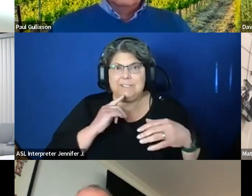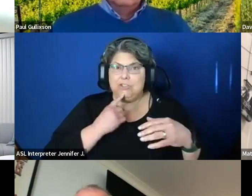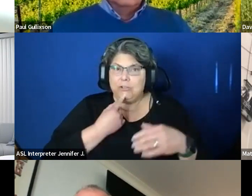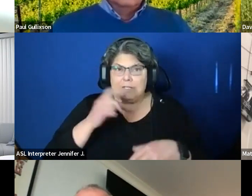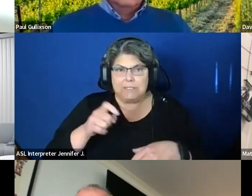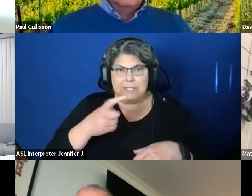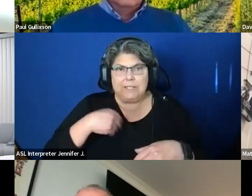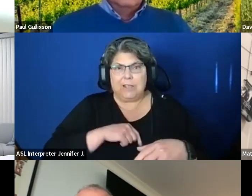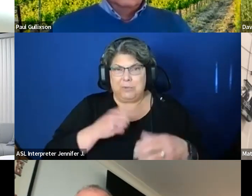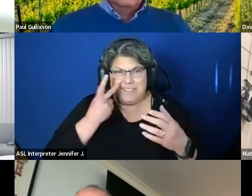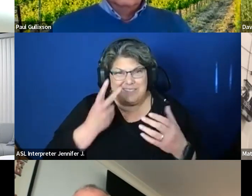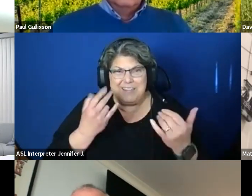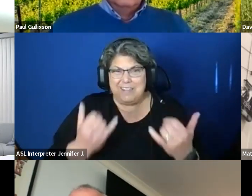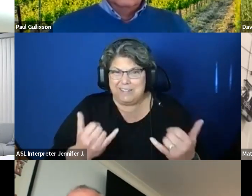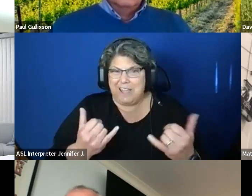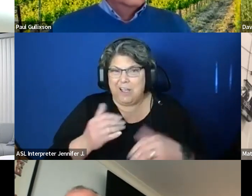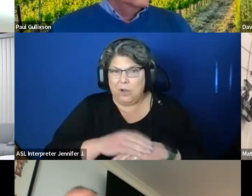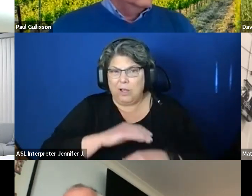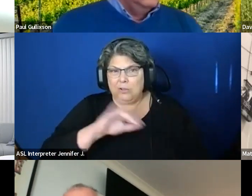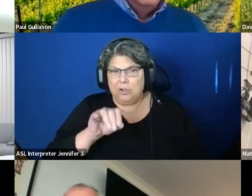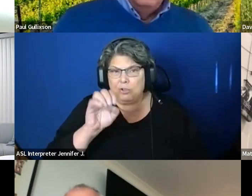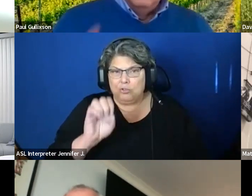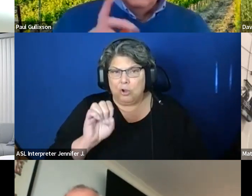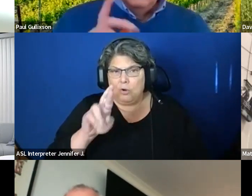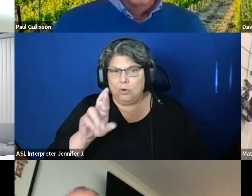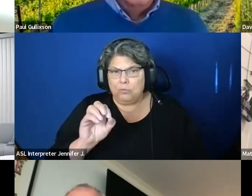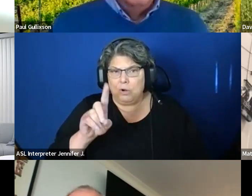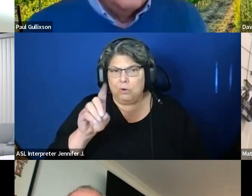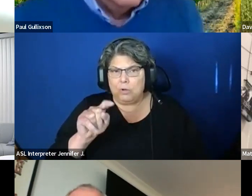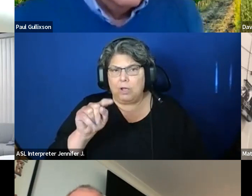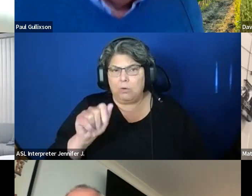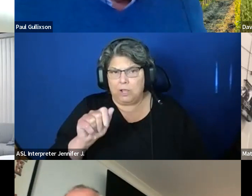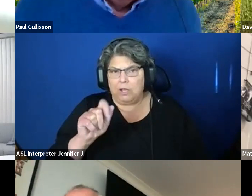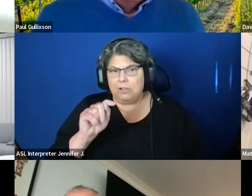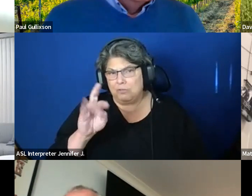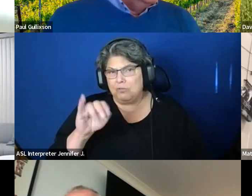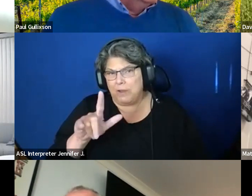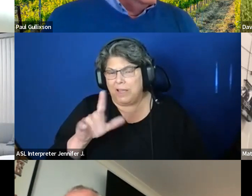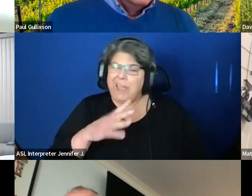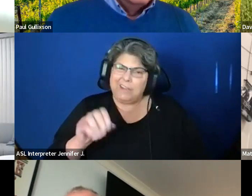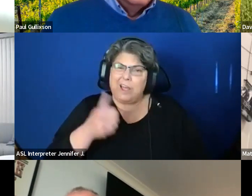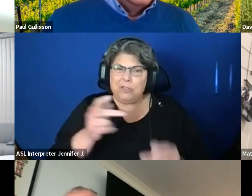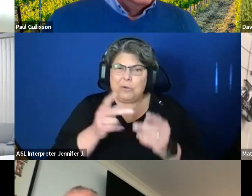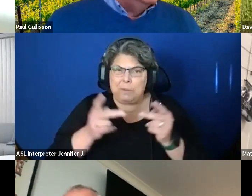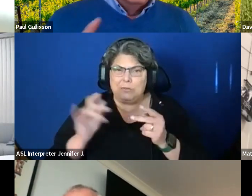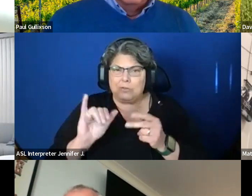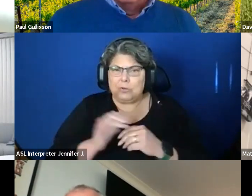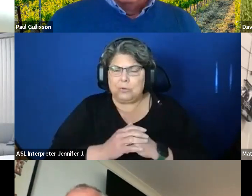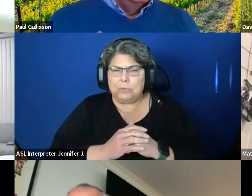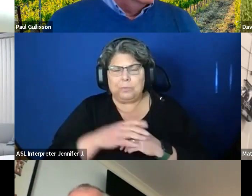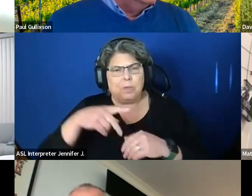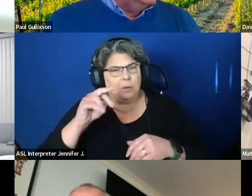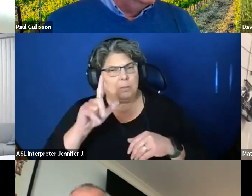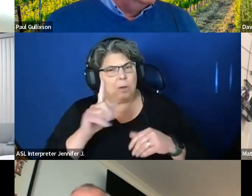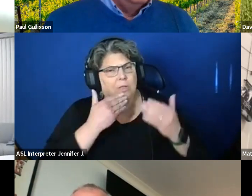Rodota Trail and in other encampments. Thank you. Thank you all. That leads us to the